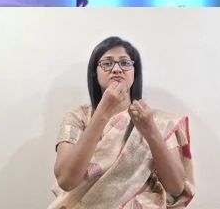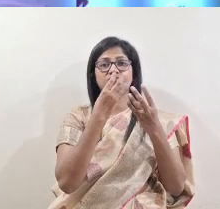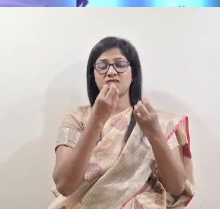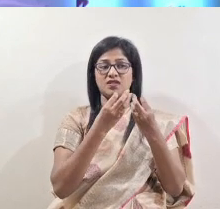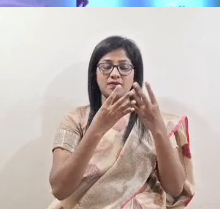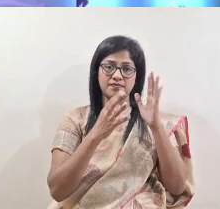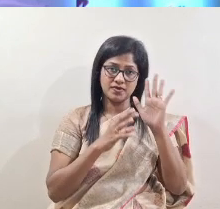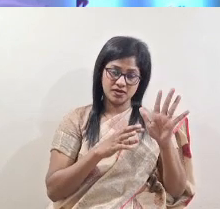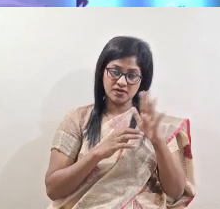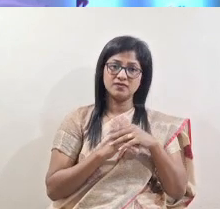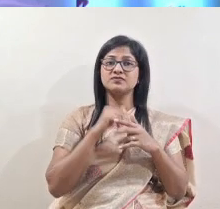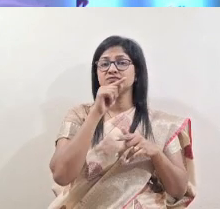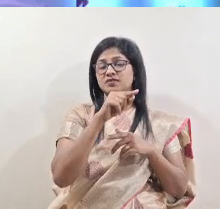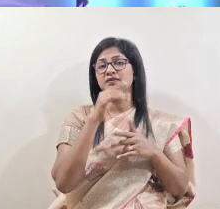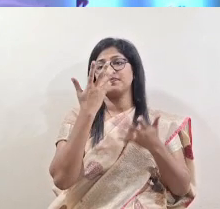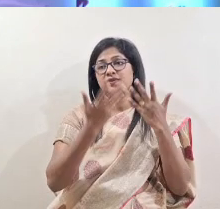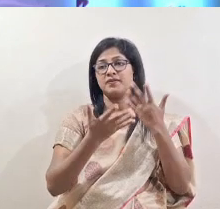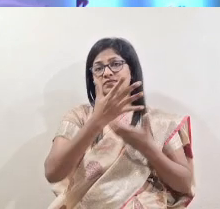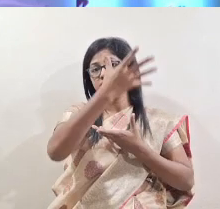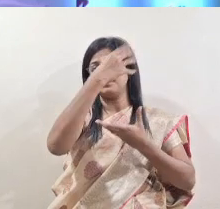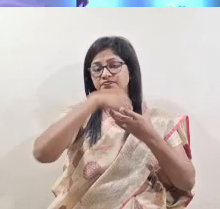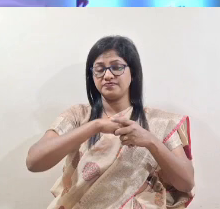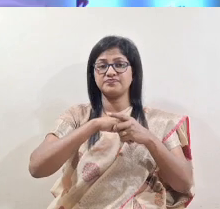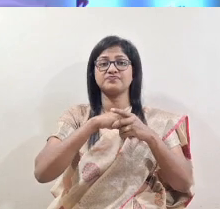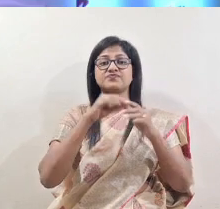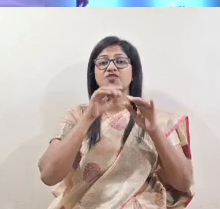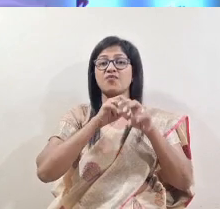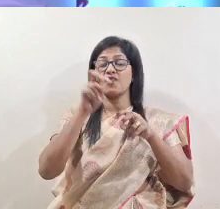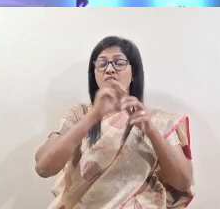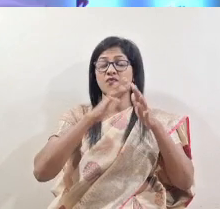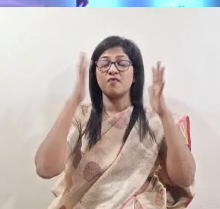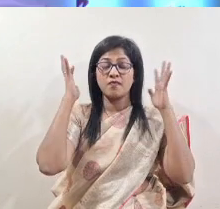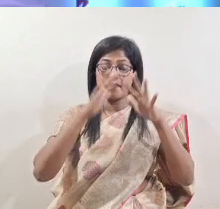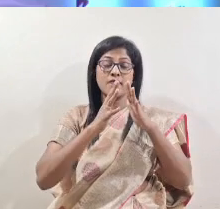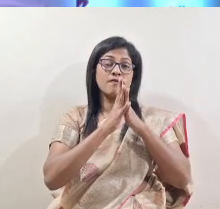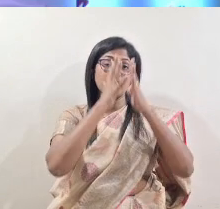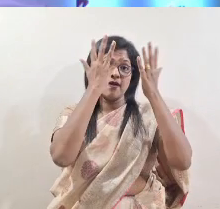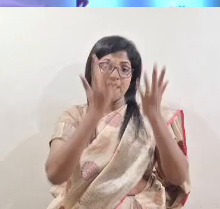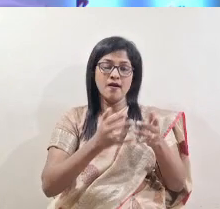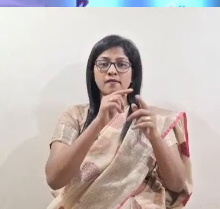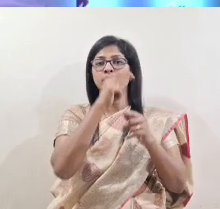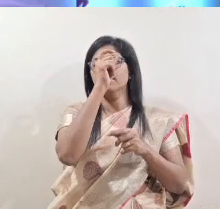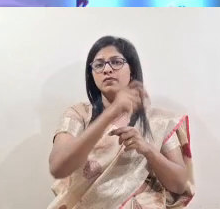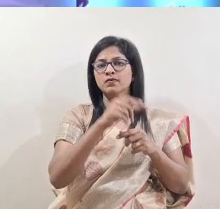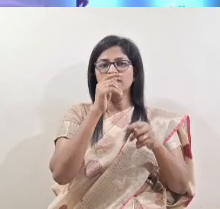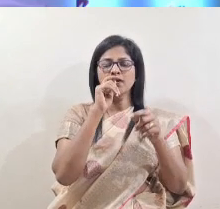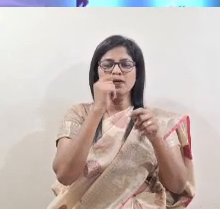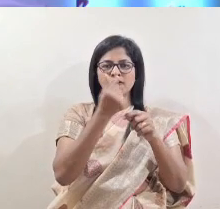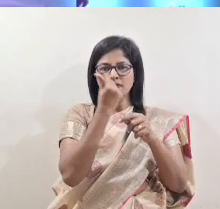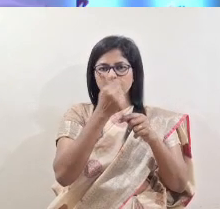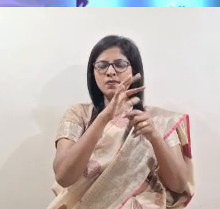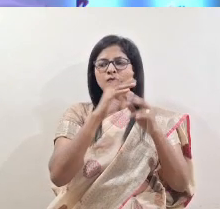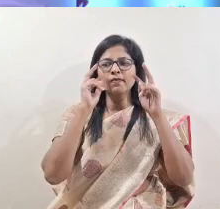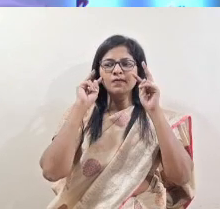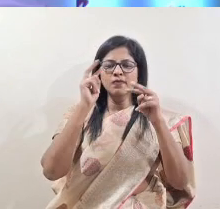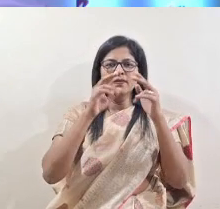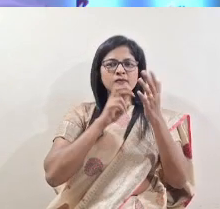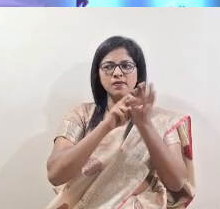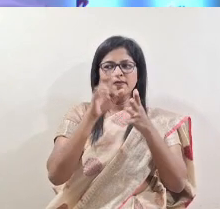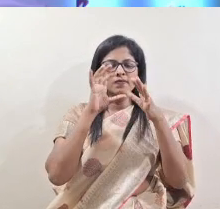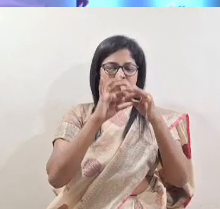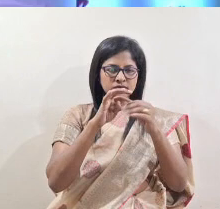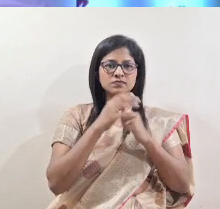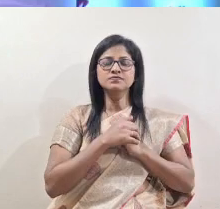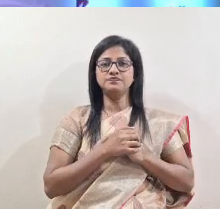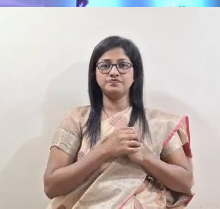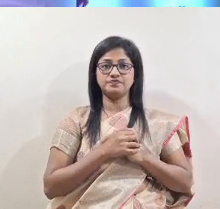binary, and there's lack of incorporating the heterogeneity of walking behavior, that is individual characteristics and their perceptions